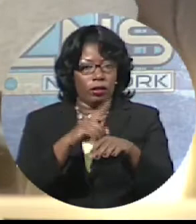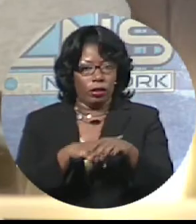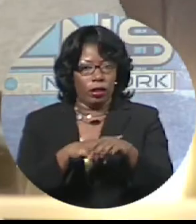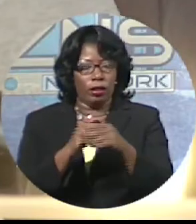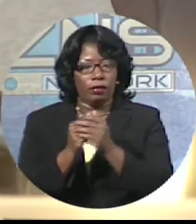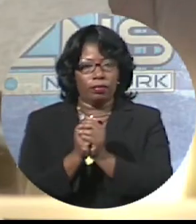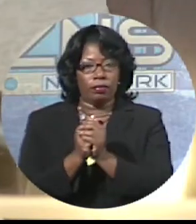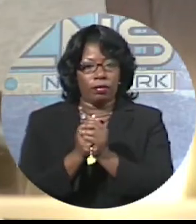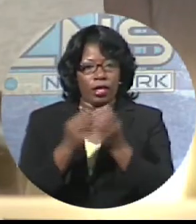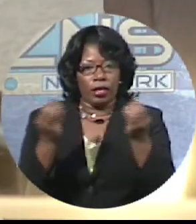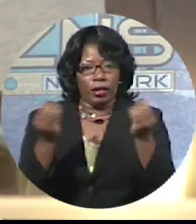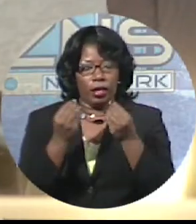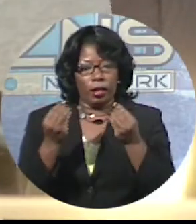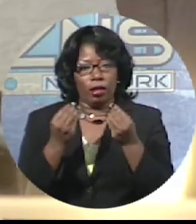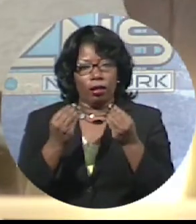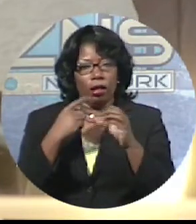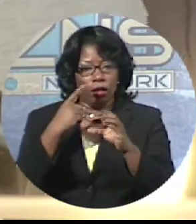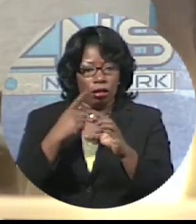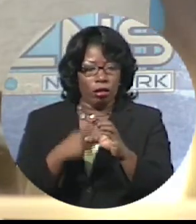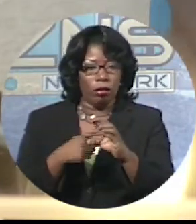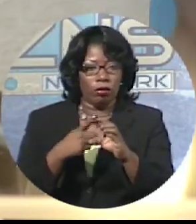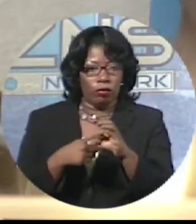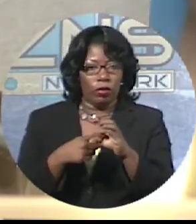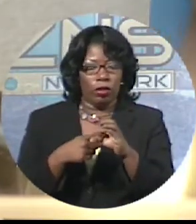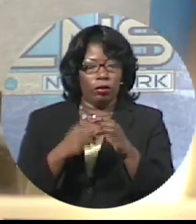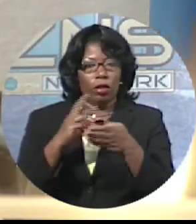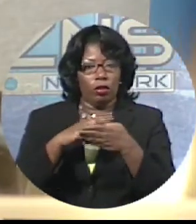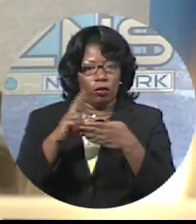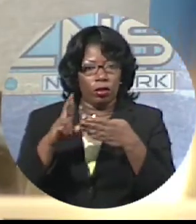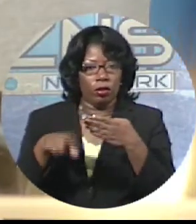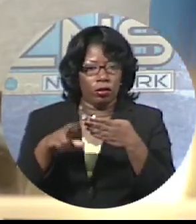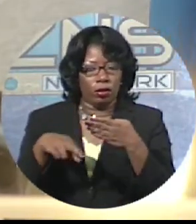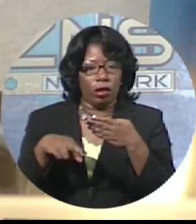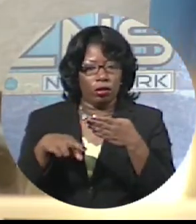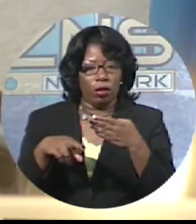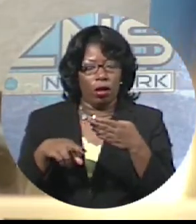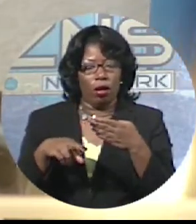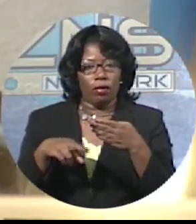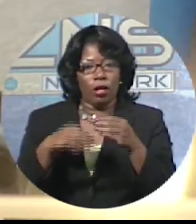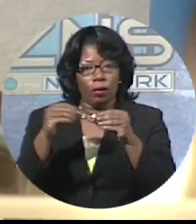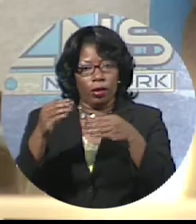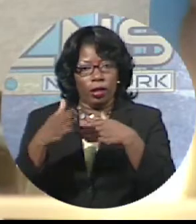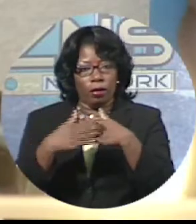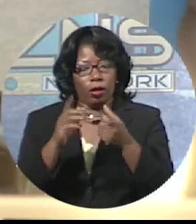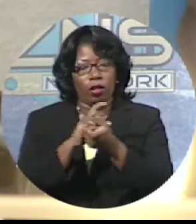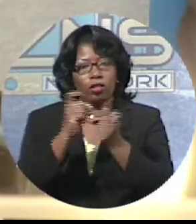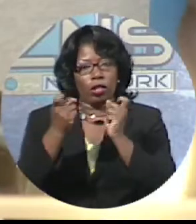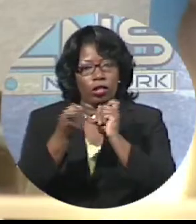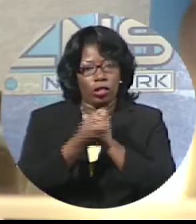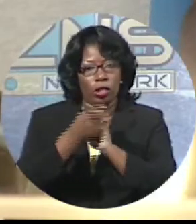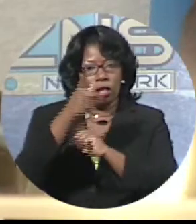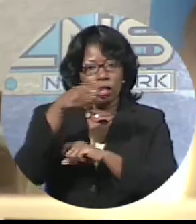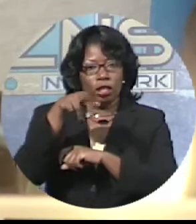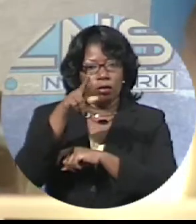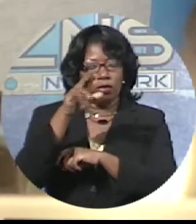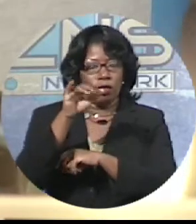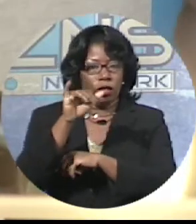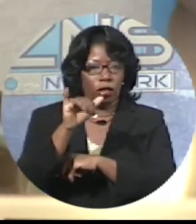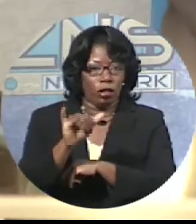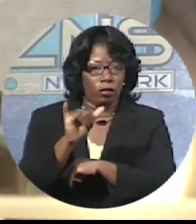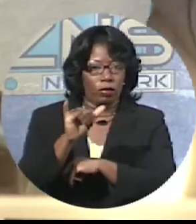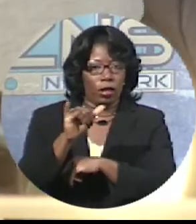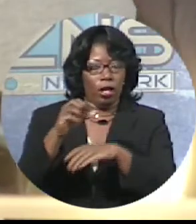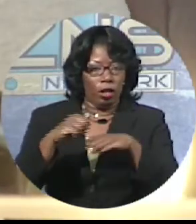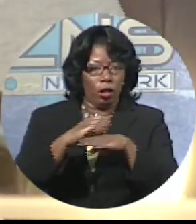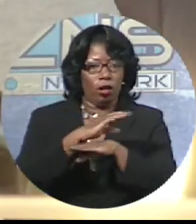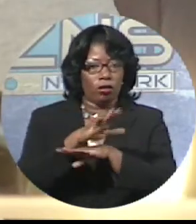firm resolve by bar members for replacing the Judicial Committee of the Privy Council with the Caribbean Court of Justice. However,